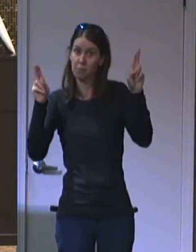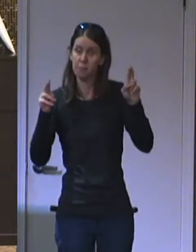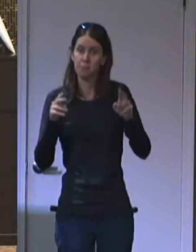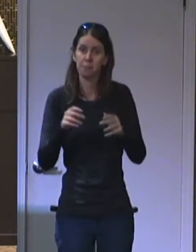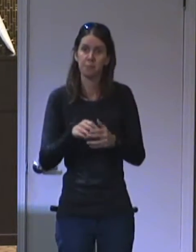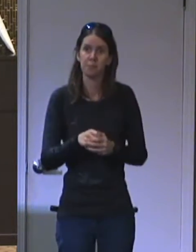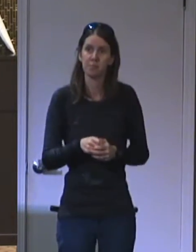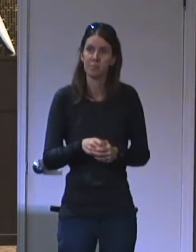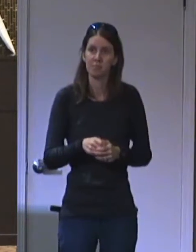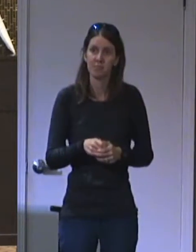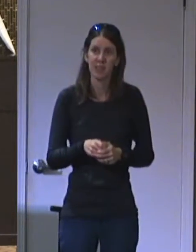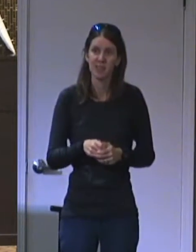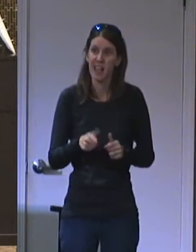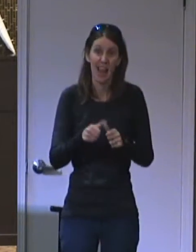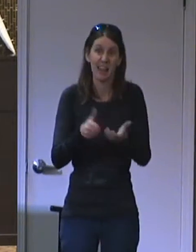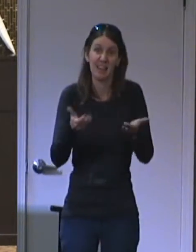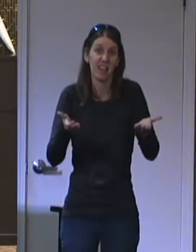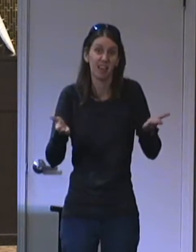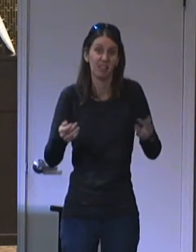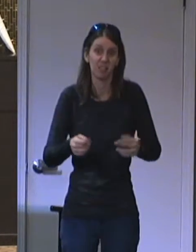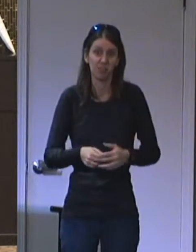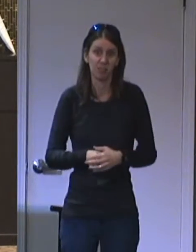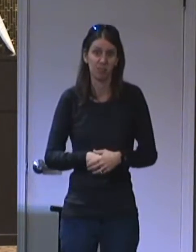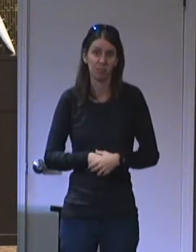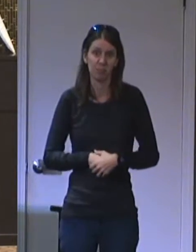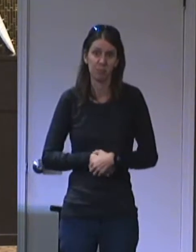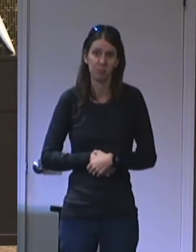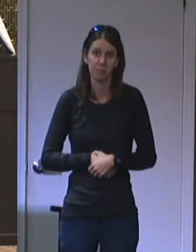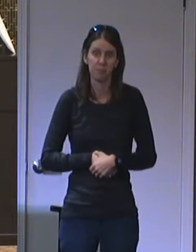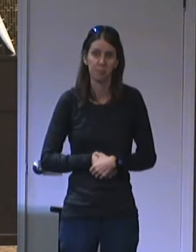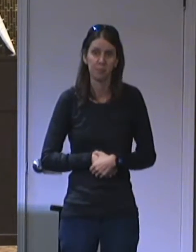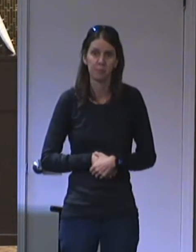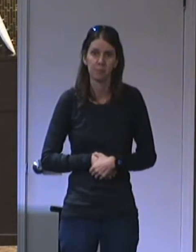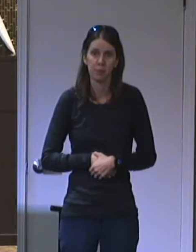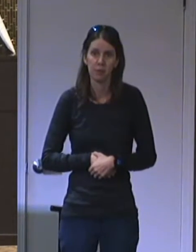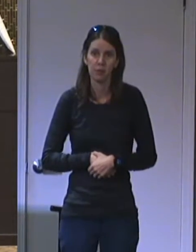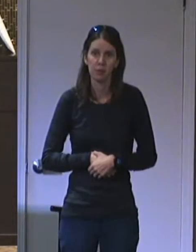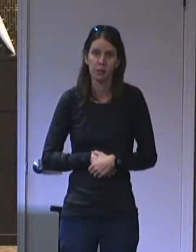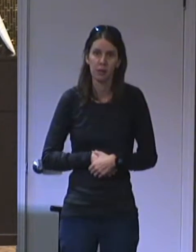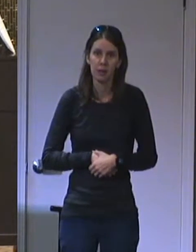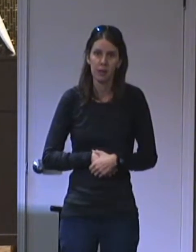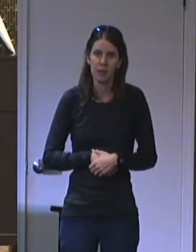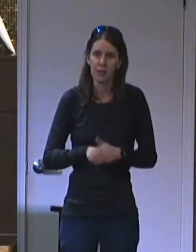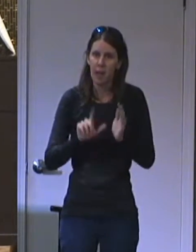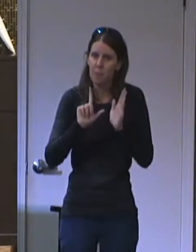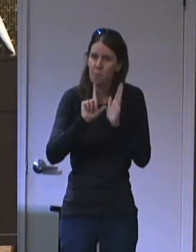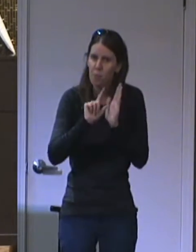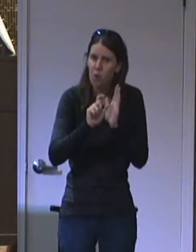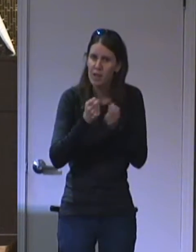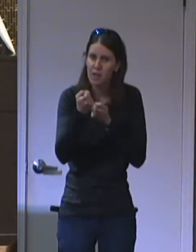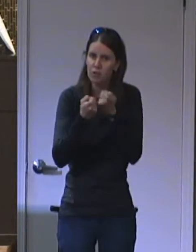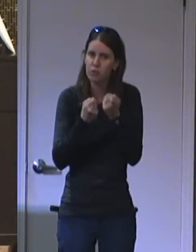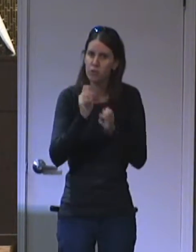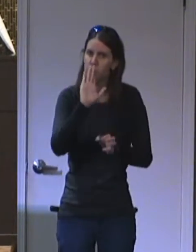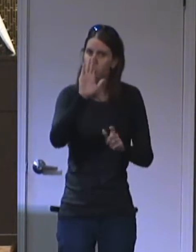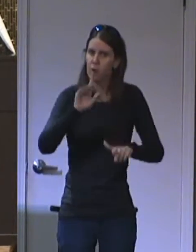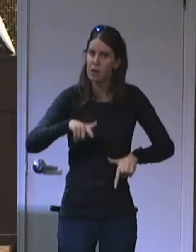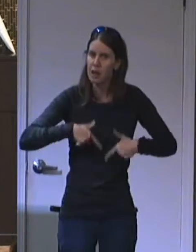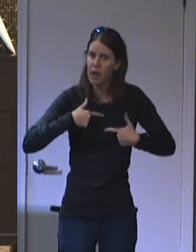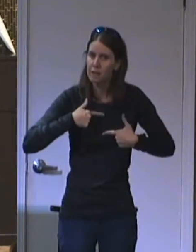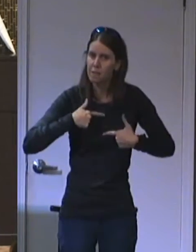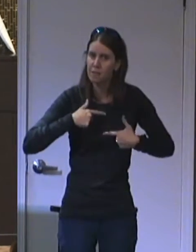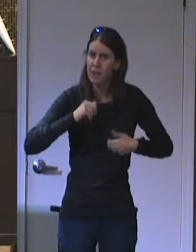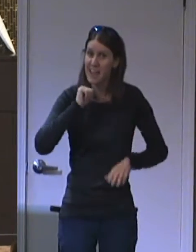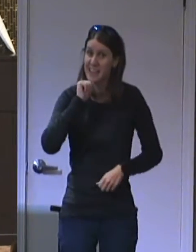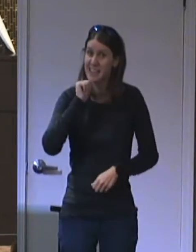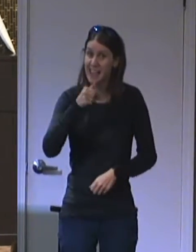to just about anything. And as soon as it begins to control your life and not